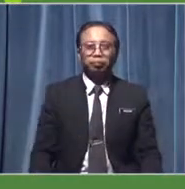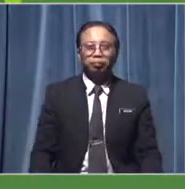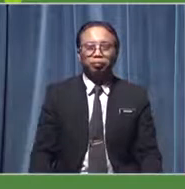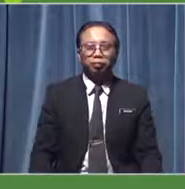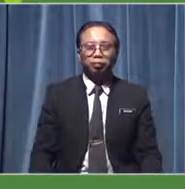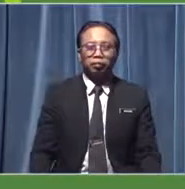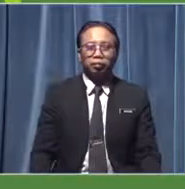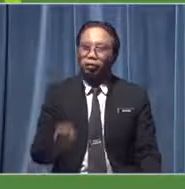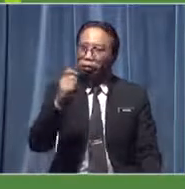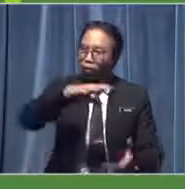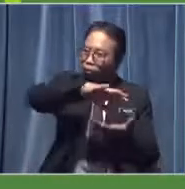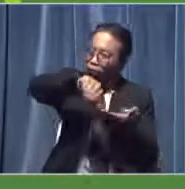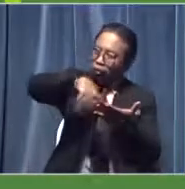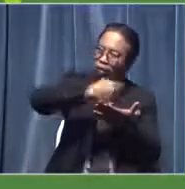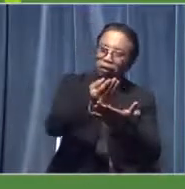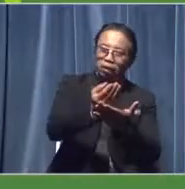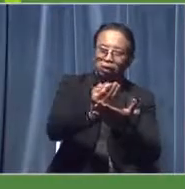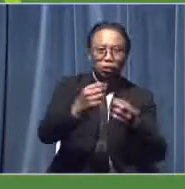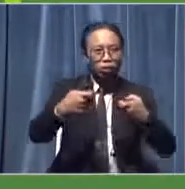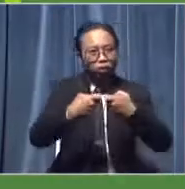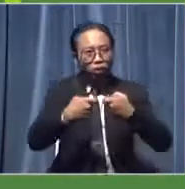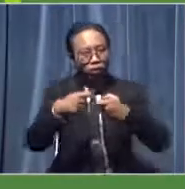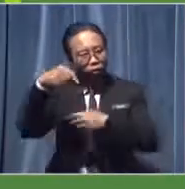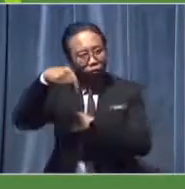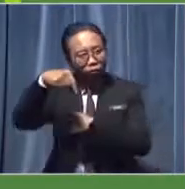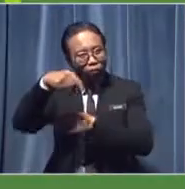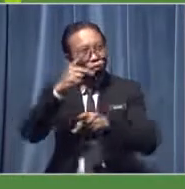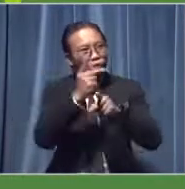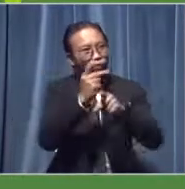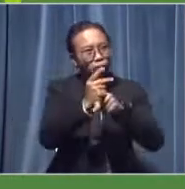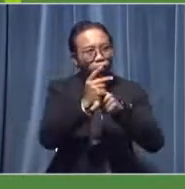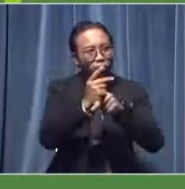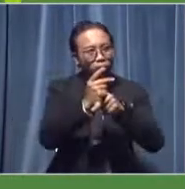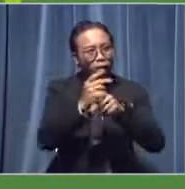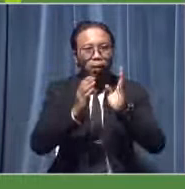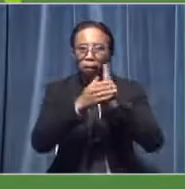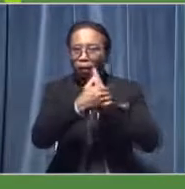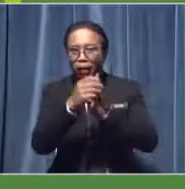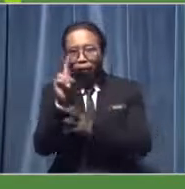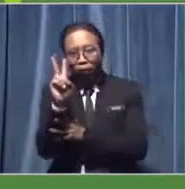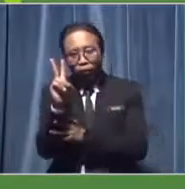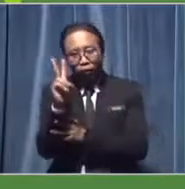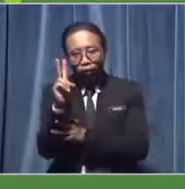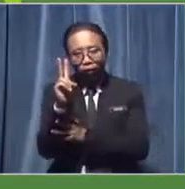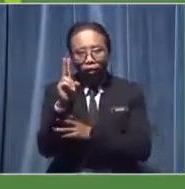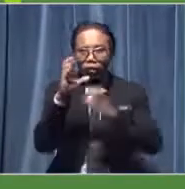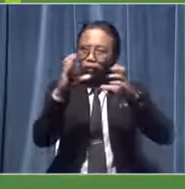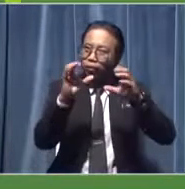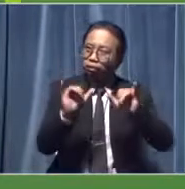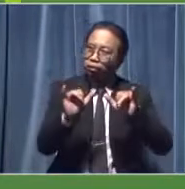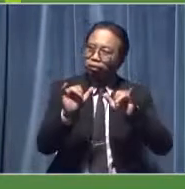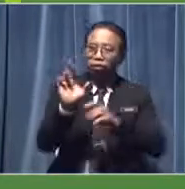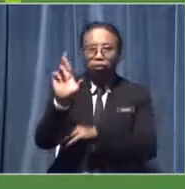The total charge Q stored by both capacitors is